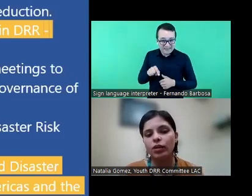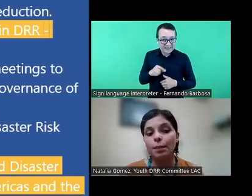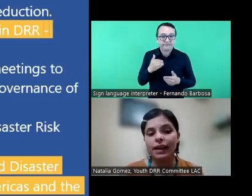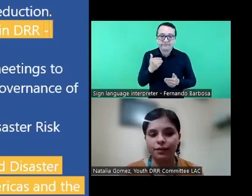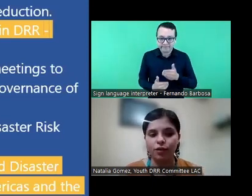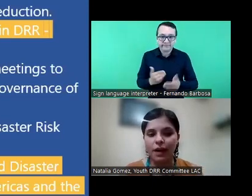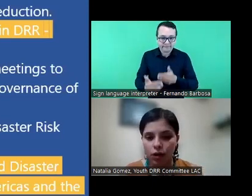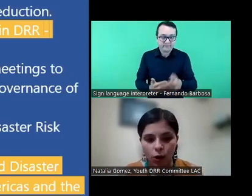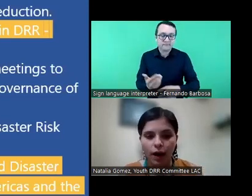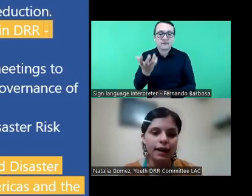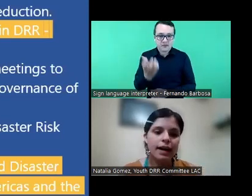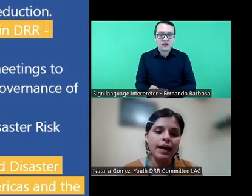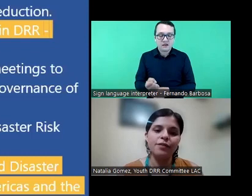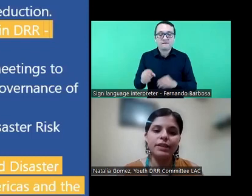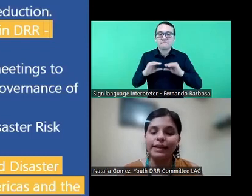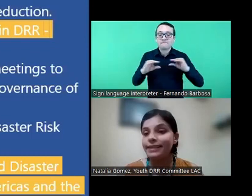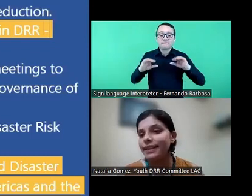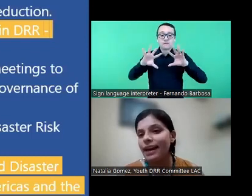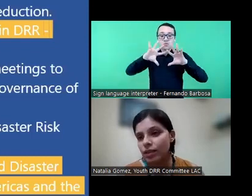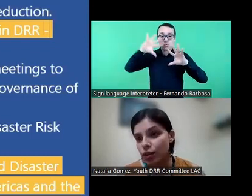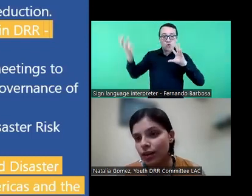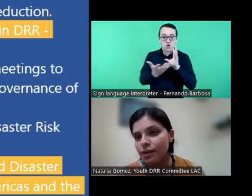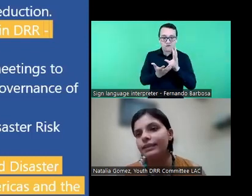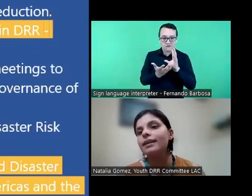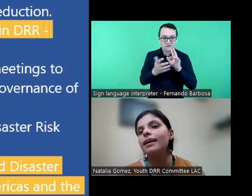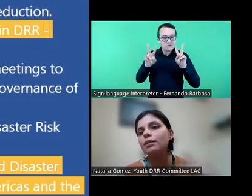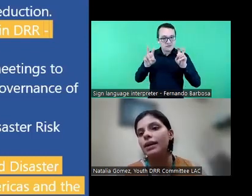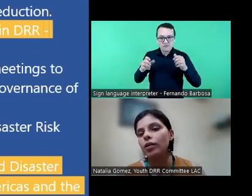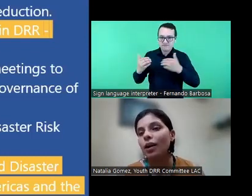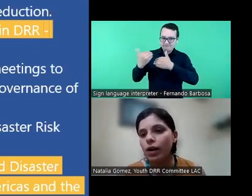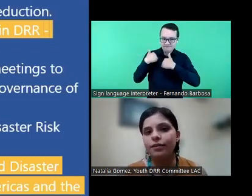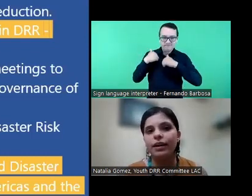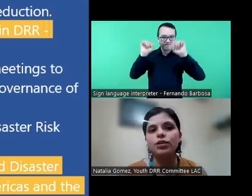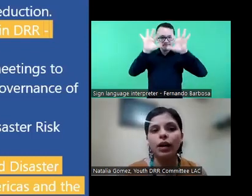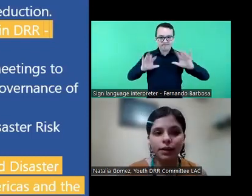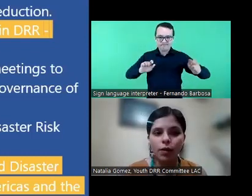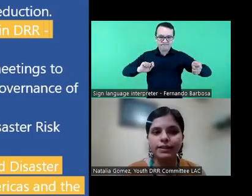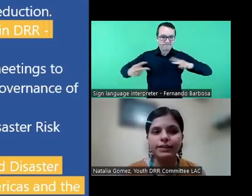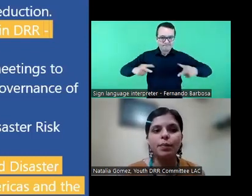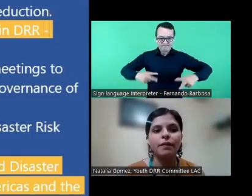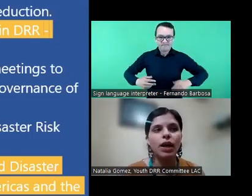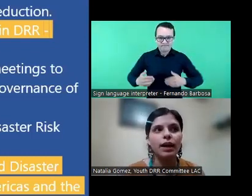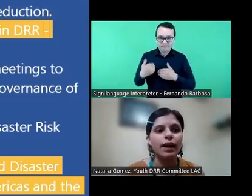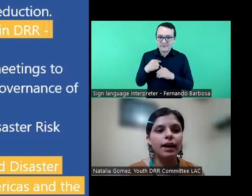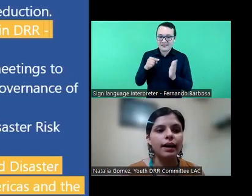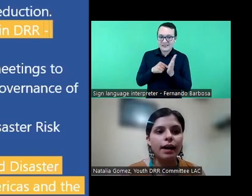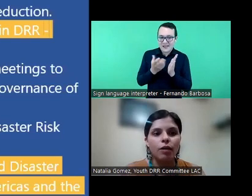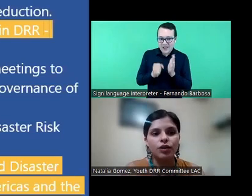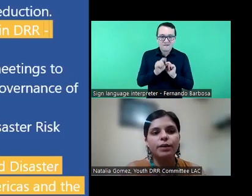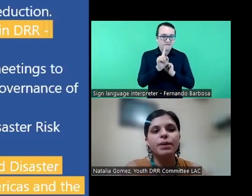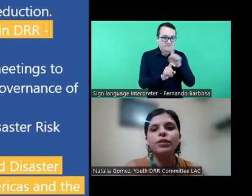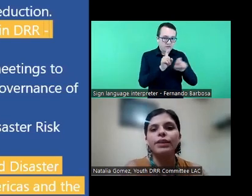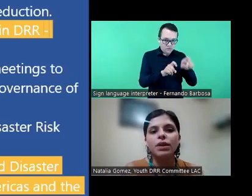this process, also a global youth platform is made up in climate